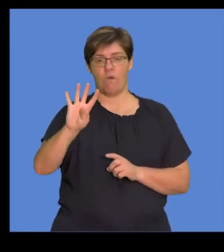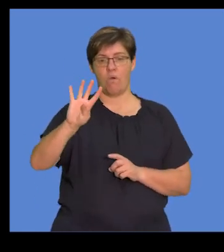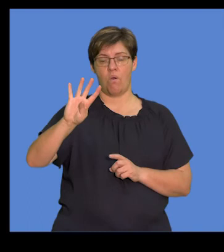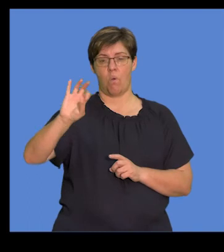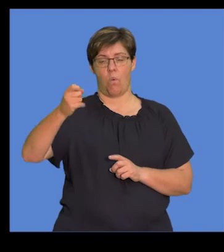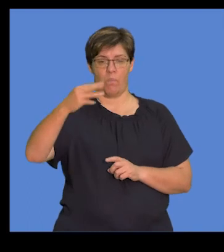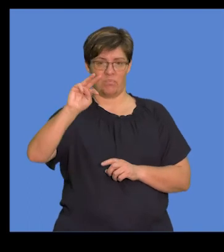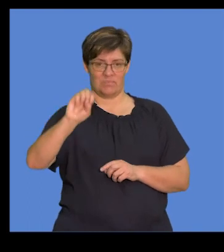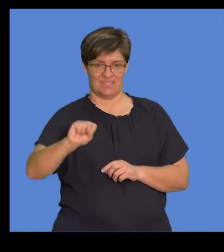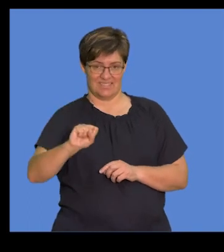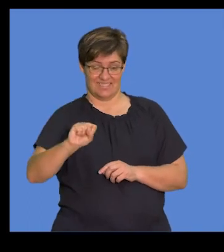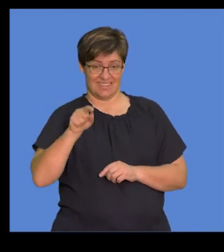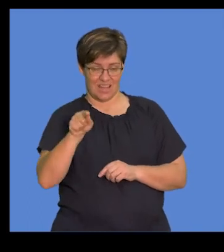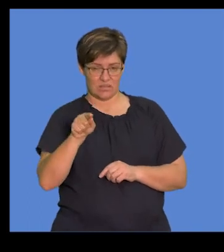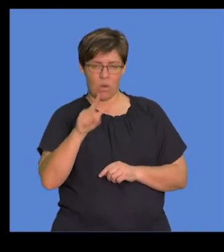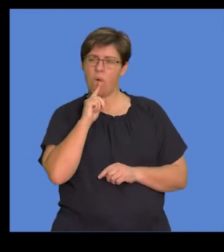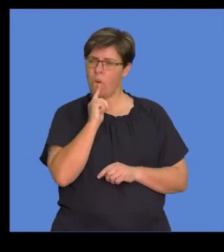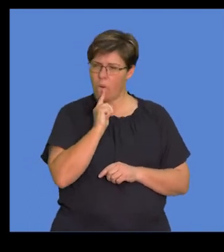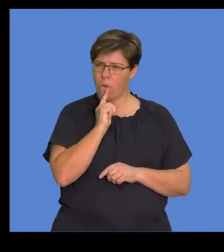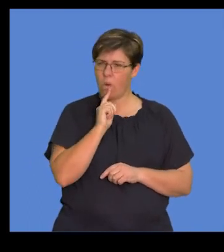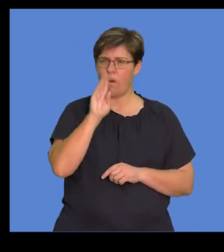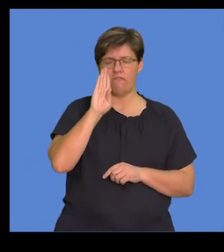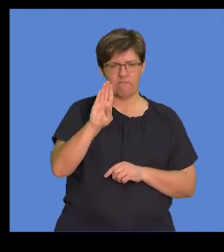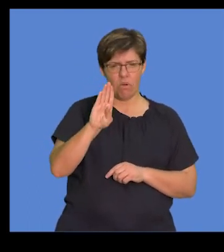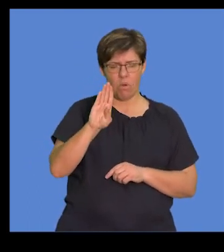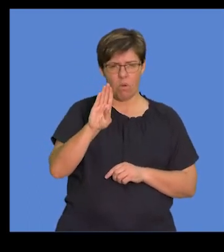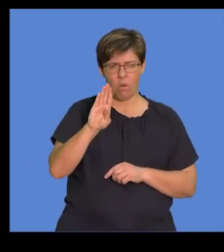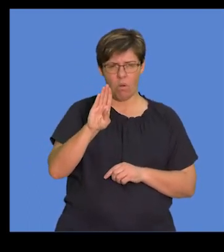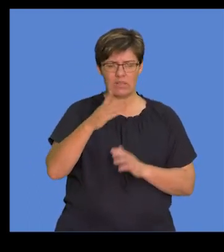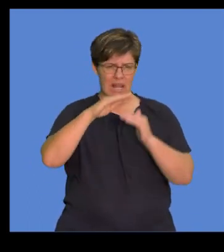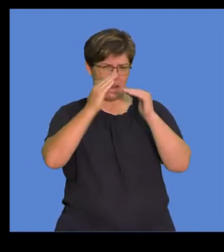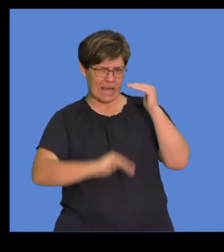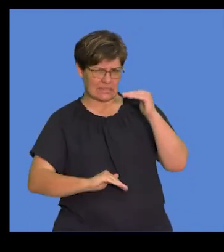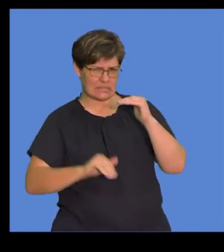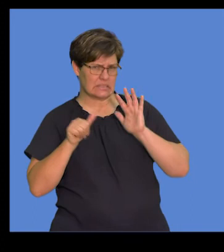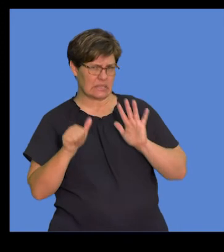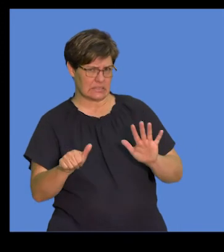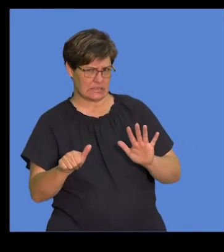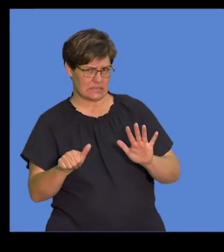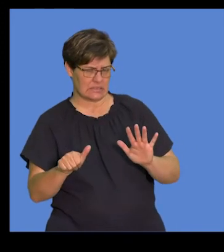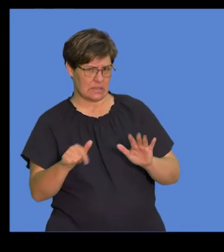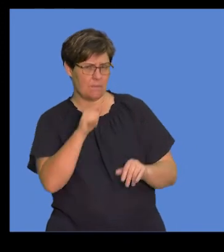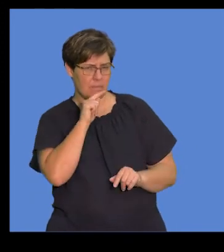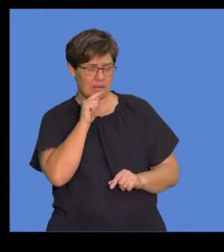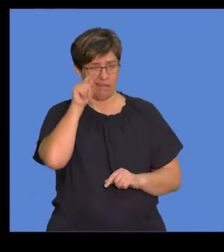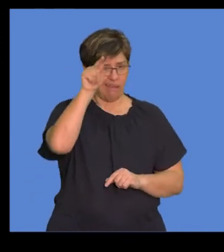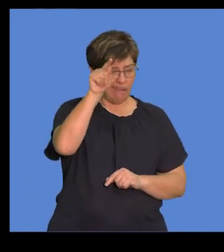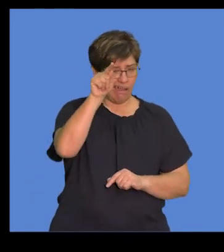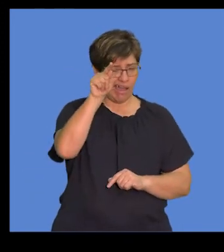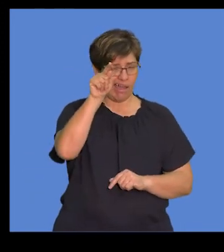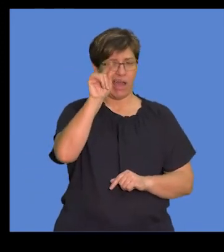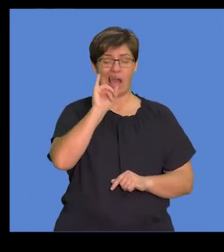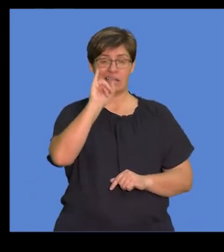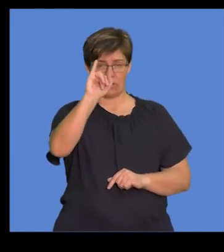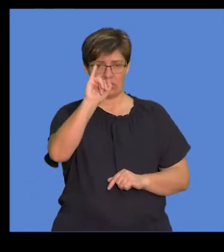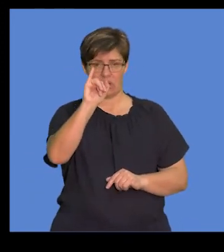And immediately we are thinking, oh, okay, 4 ohms is lesser than the 6 ohms. It means it will receive a current that there's